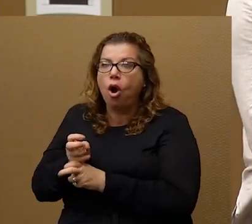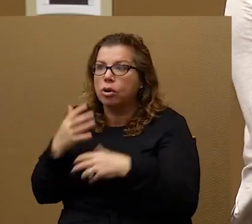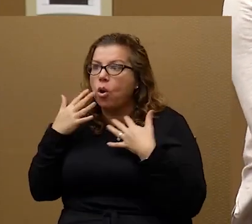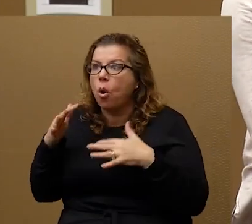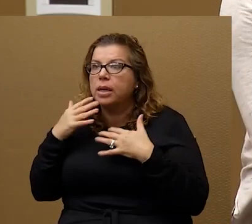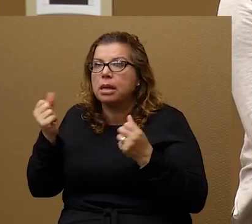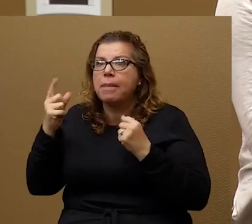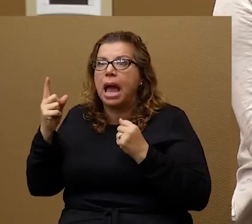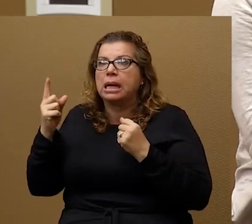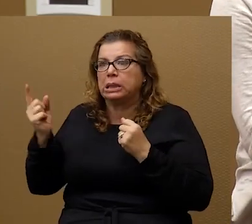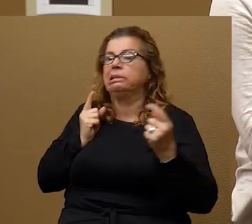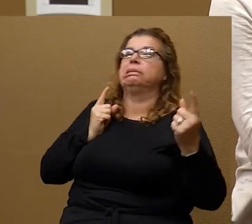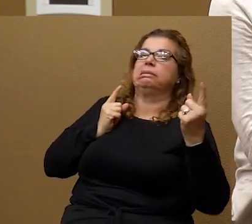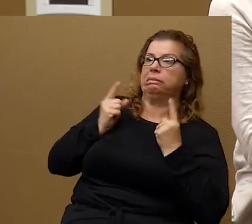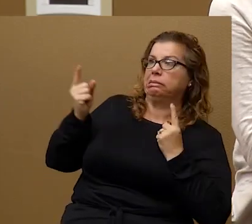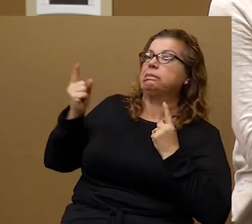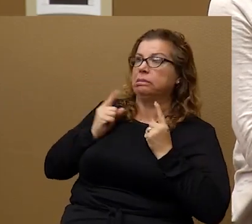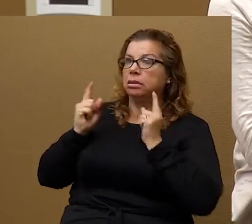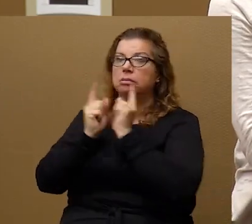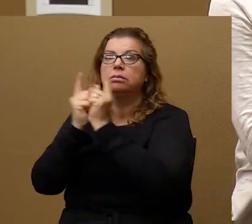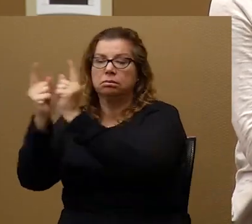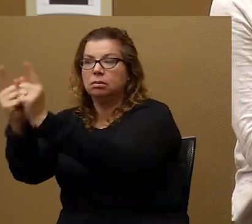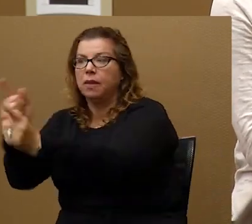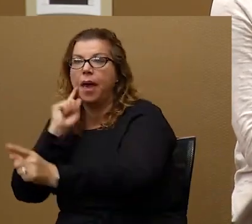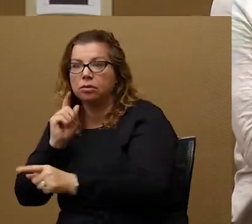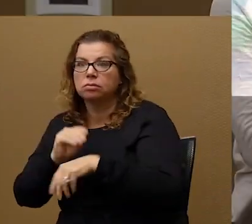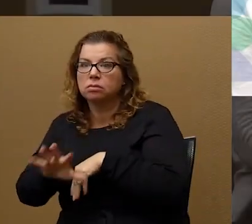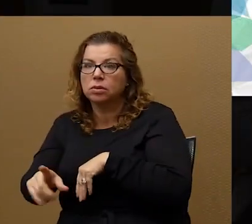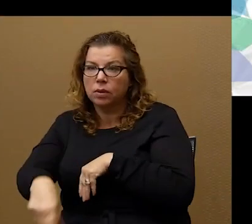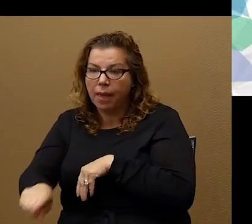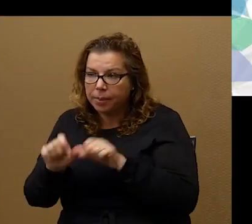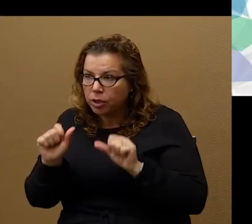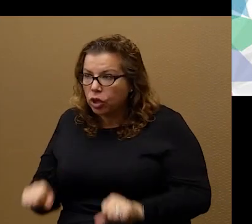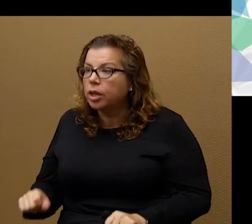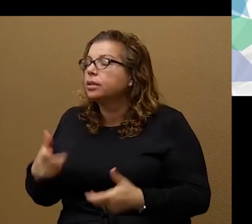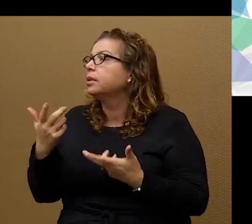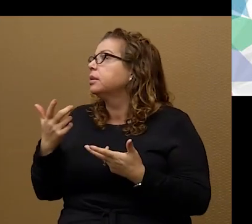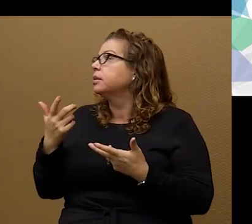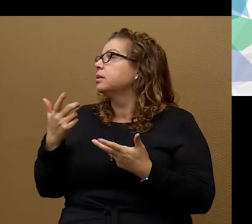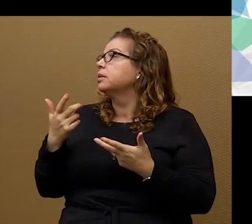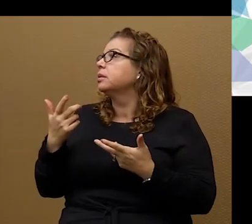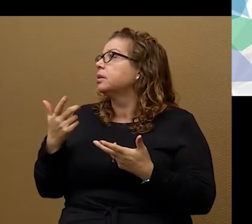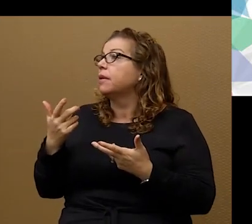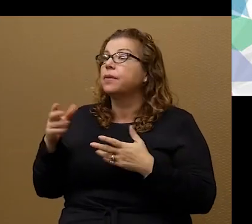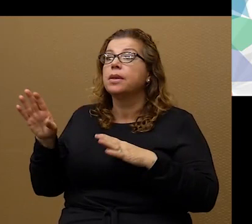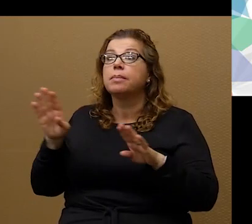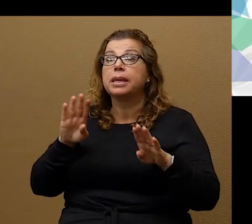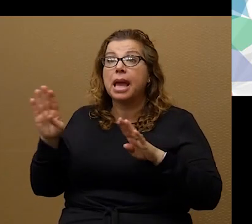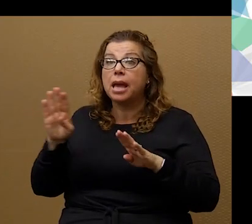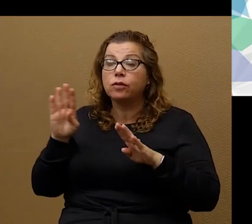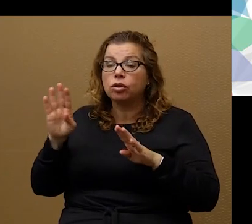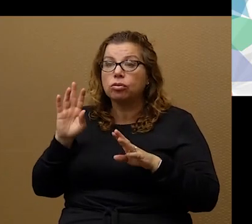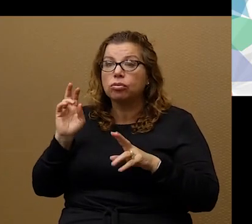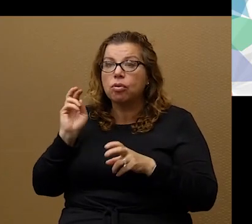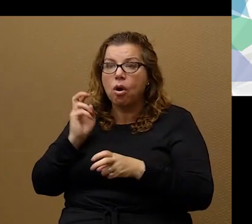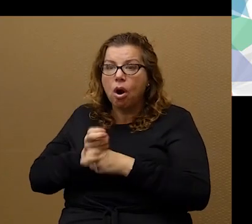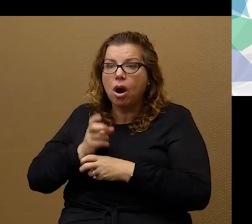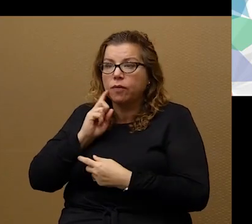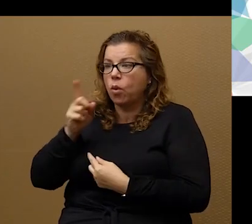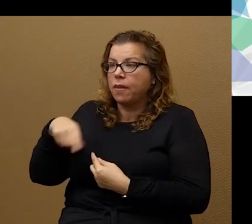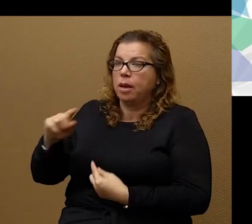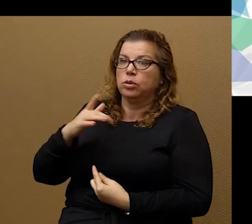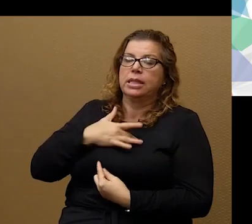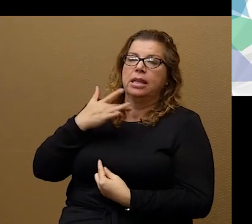kids bumping into each other. And then behavior might be due to sensory regulation difficulties.